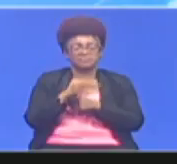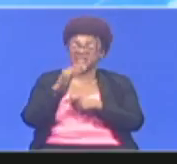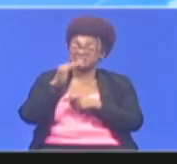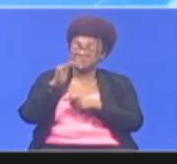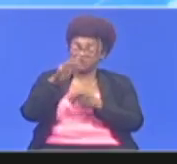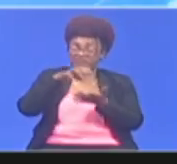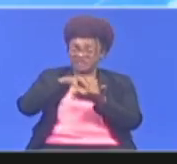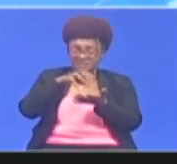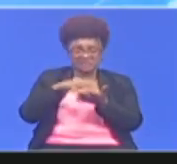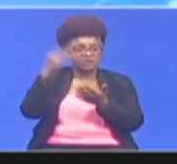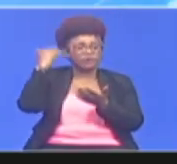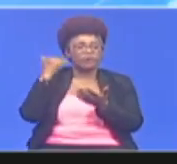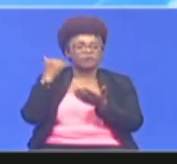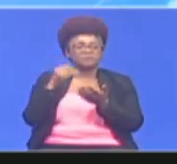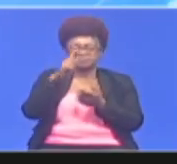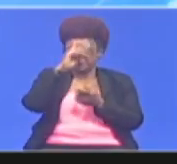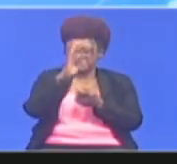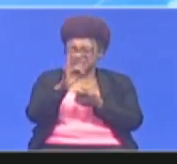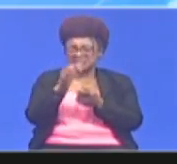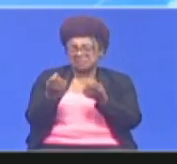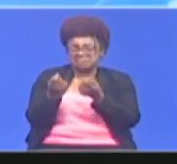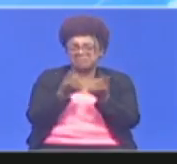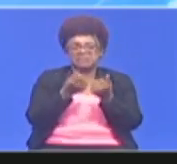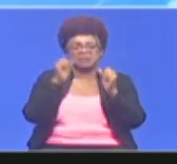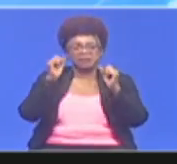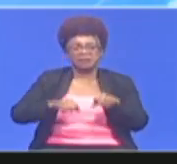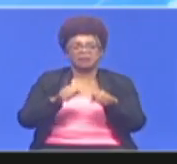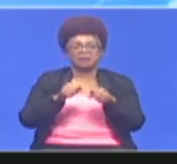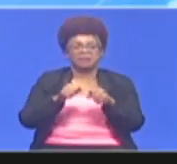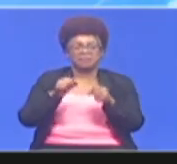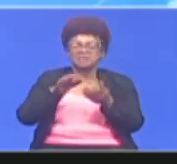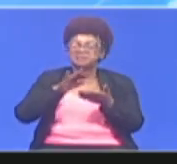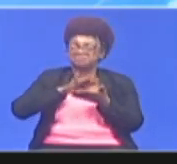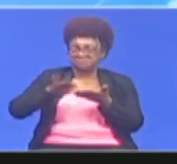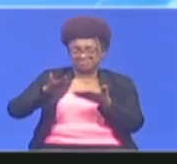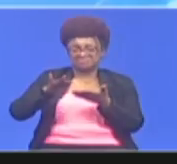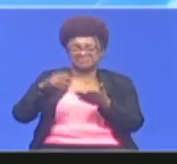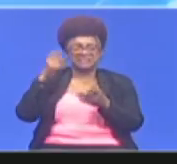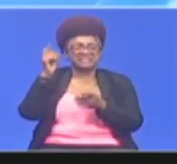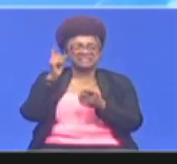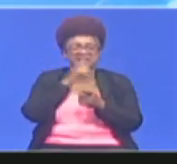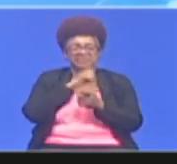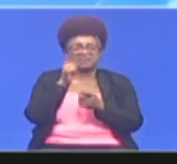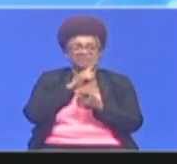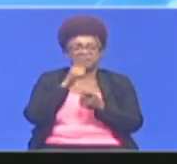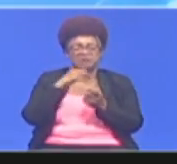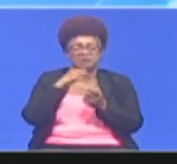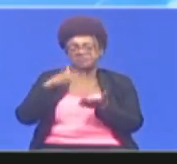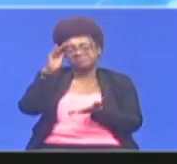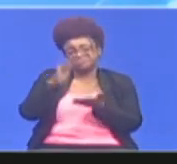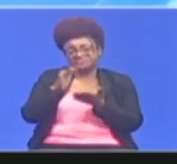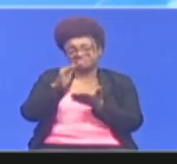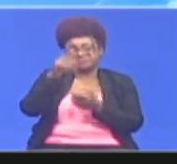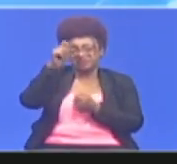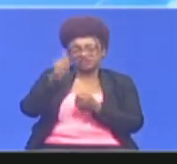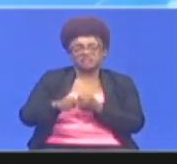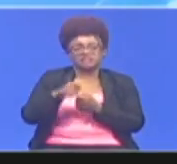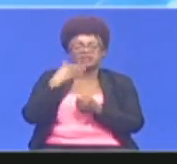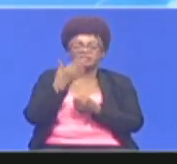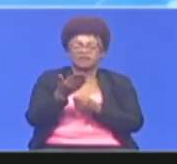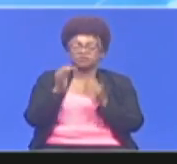Serious and petty crime offenders can now be spared tough jail terms by pleading to lesser charges thanks to new